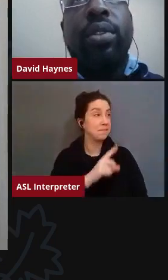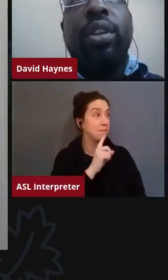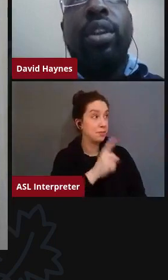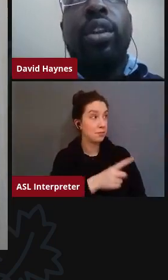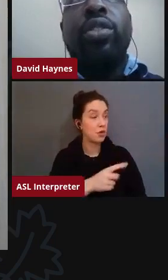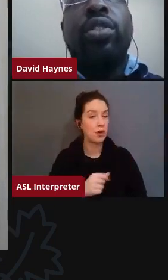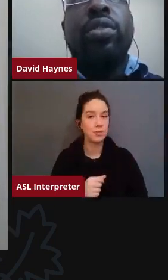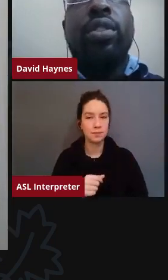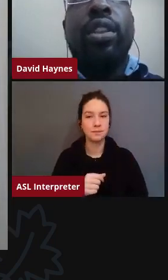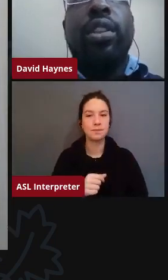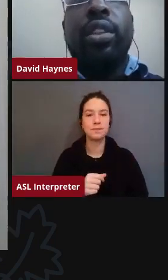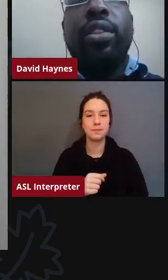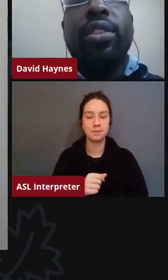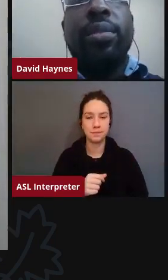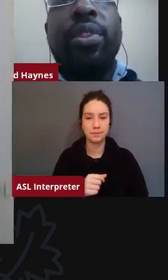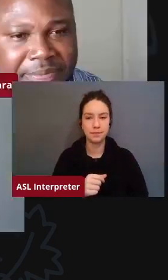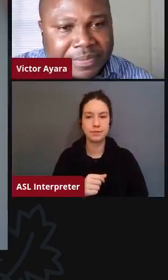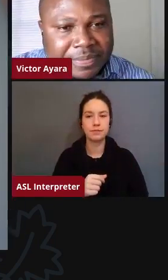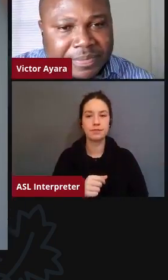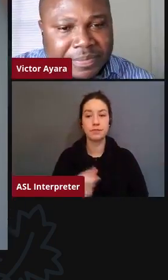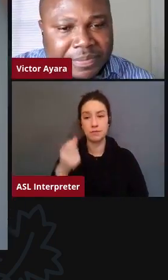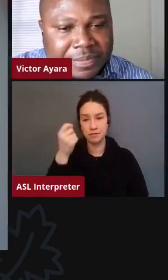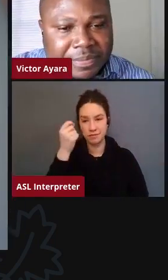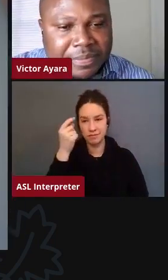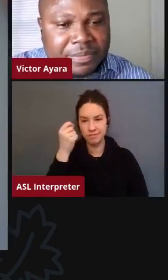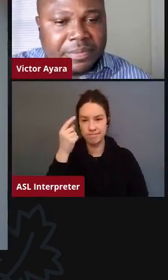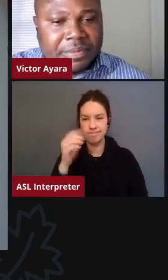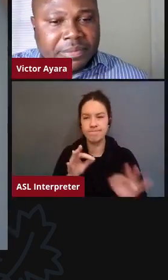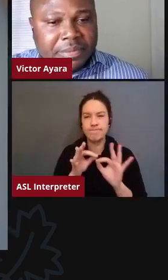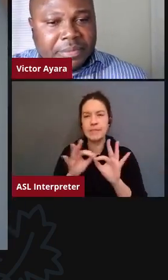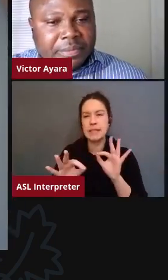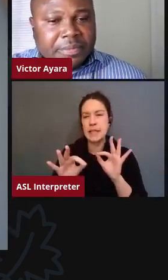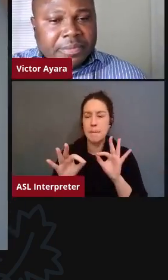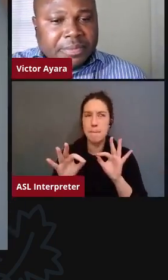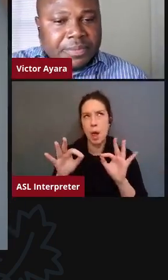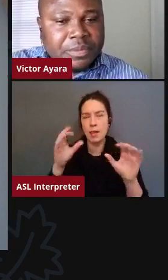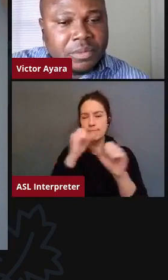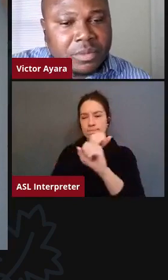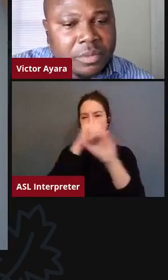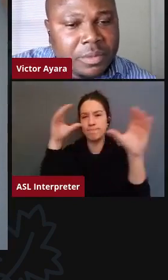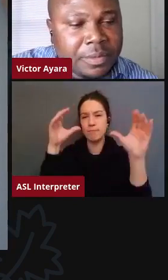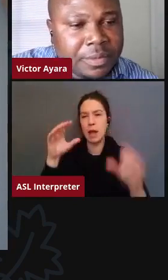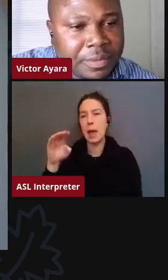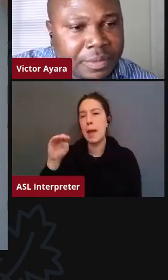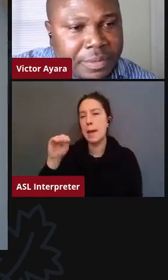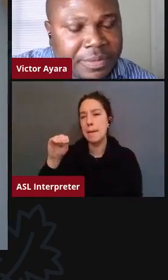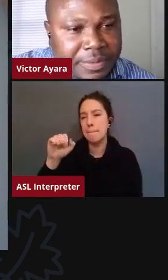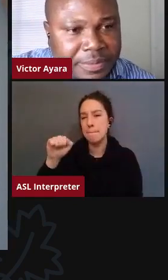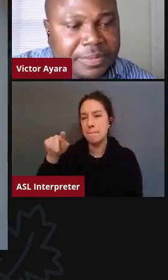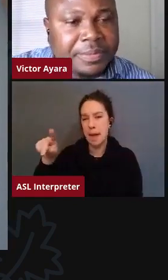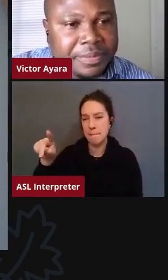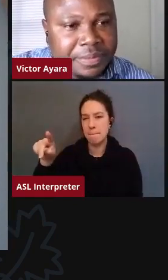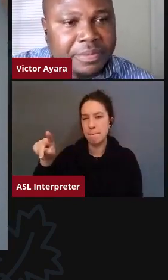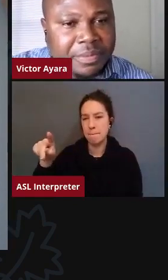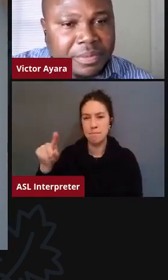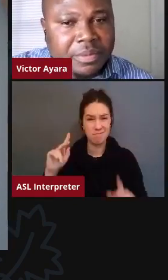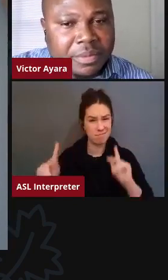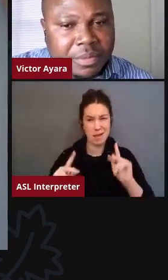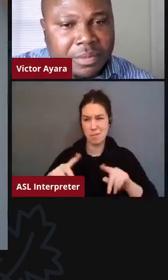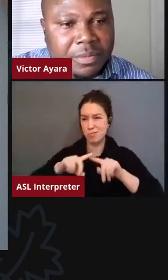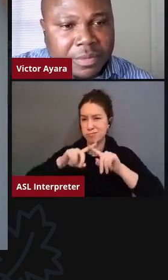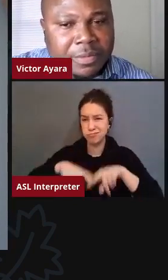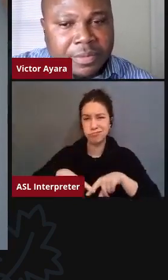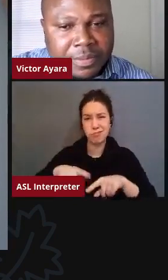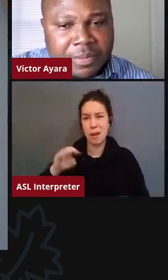So the simplest way to think about this is the map. People have been using maps as one of